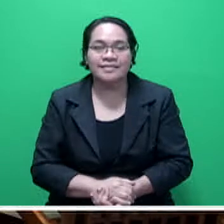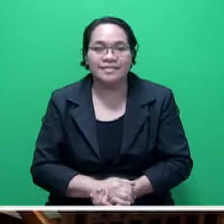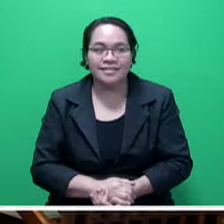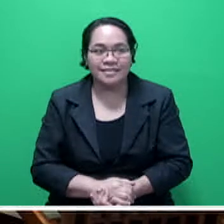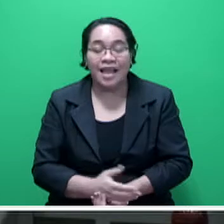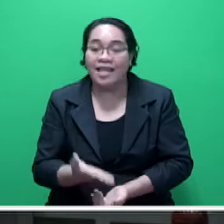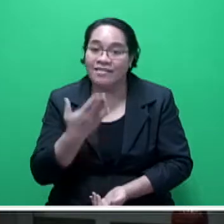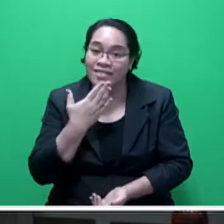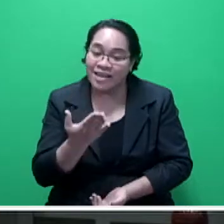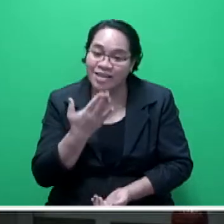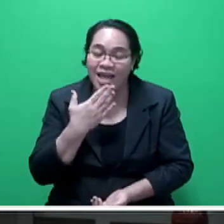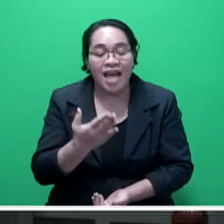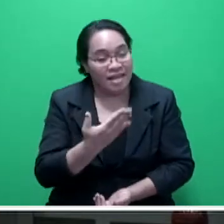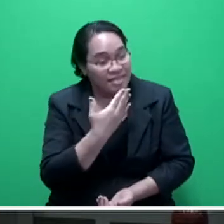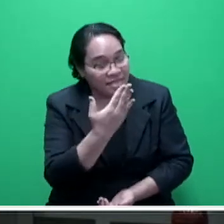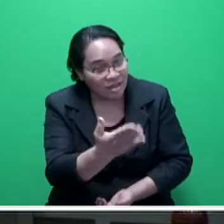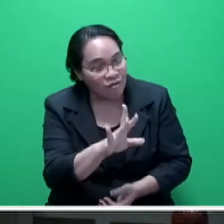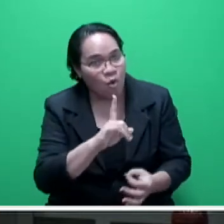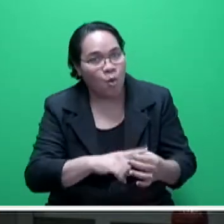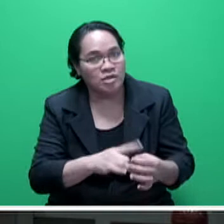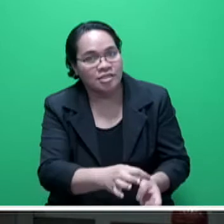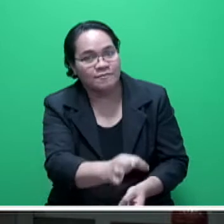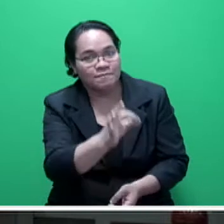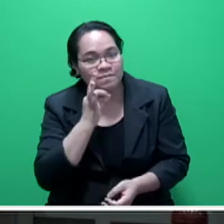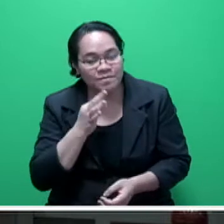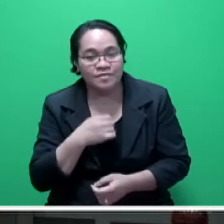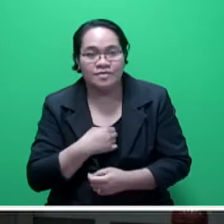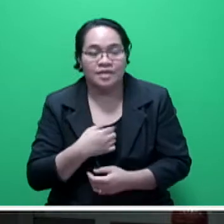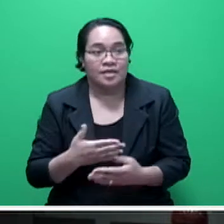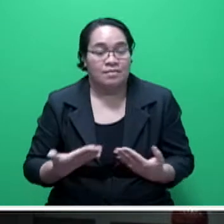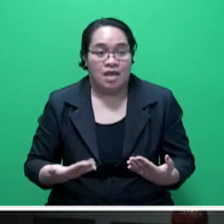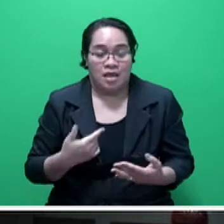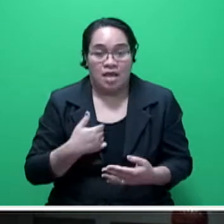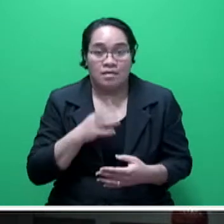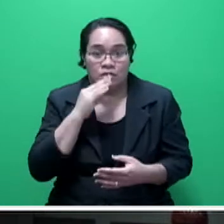Honourable Speaker, and I thank the Honourable Member for that question. Honourable Speaker, as I speak,